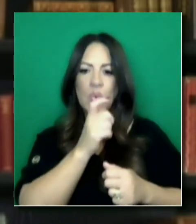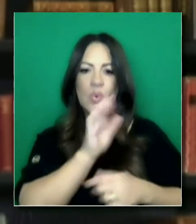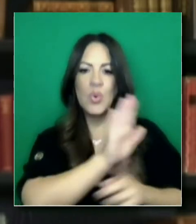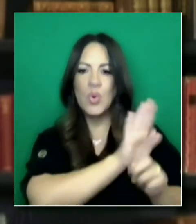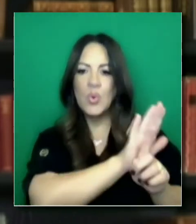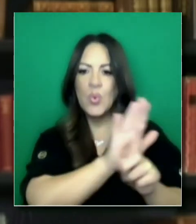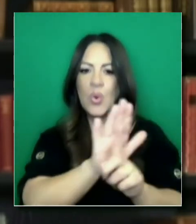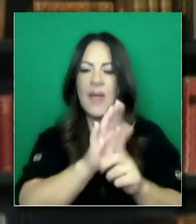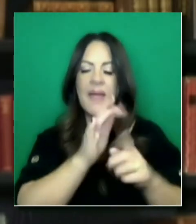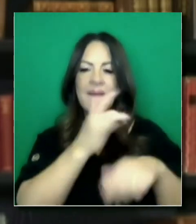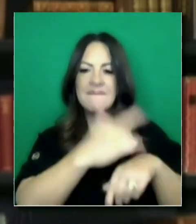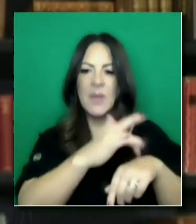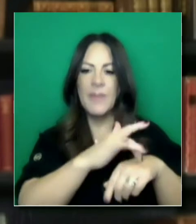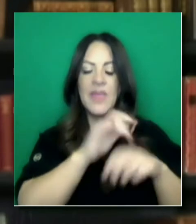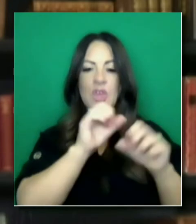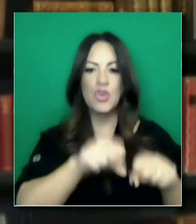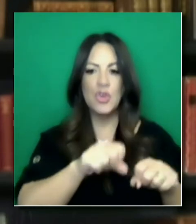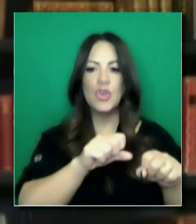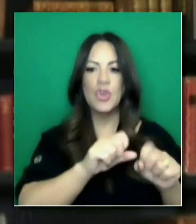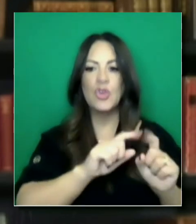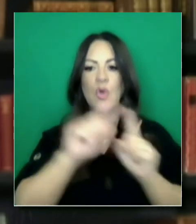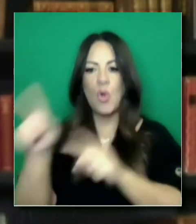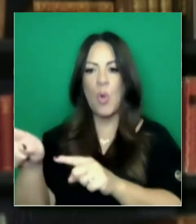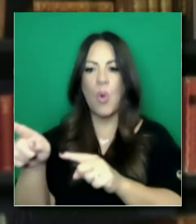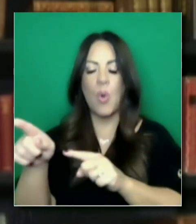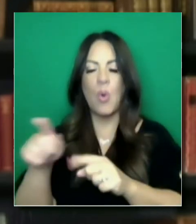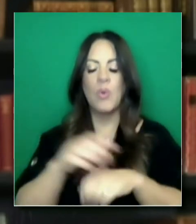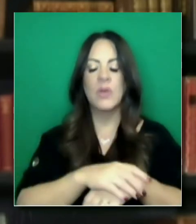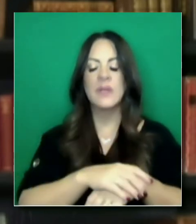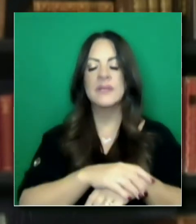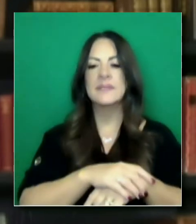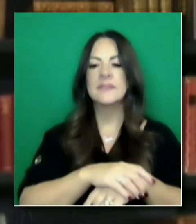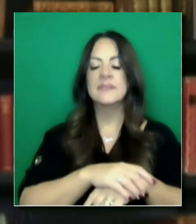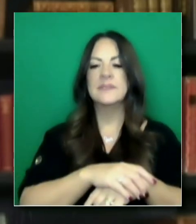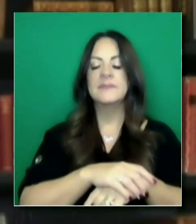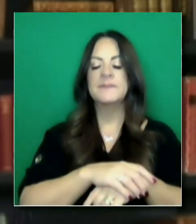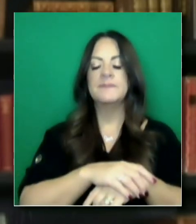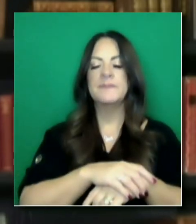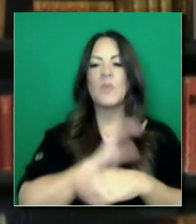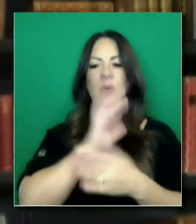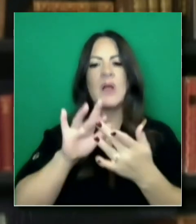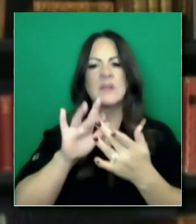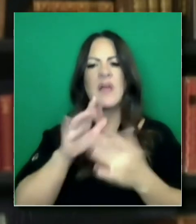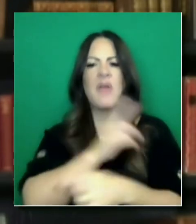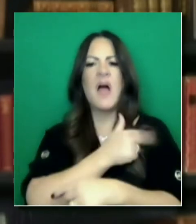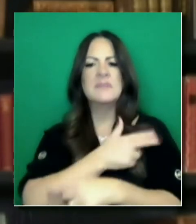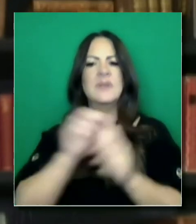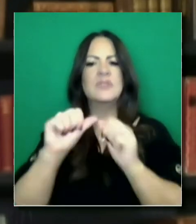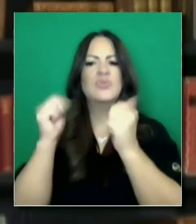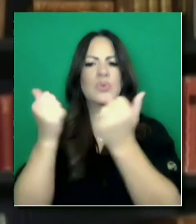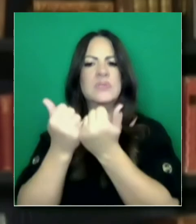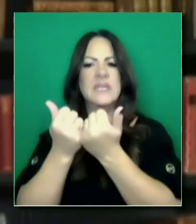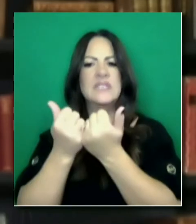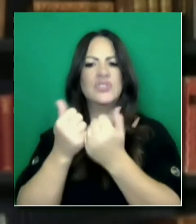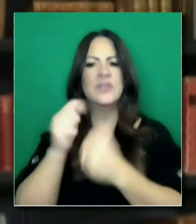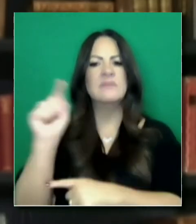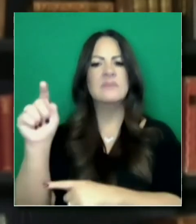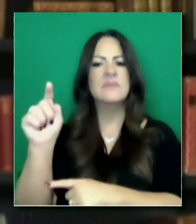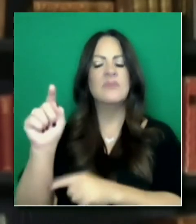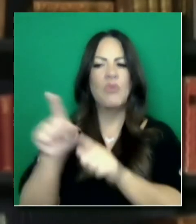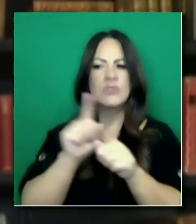by provider, not just the hospital association. But with that, let me just ask, perhaps more